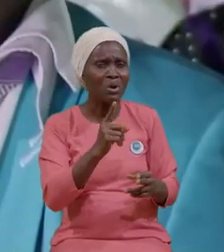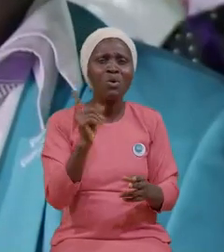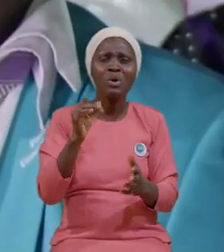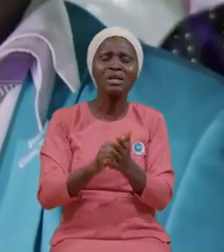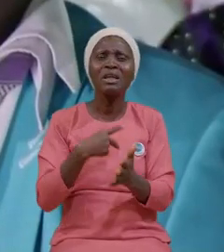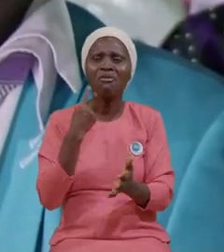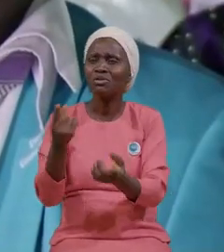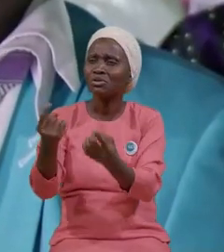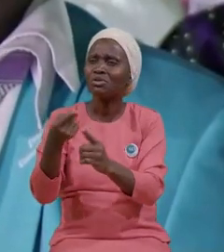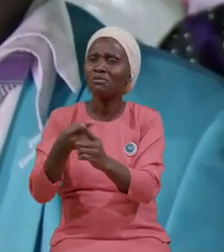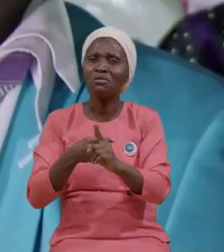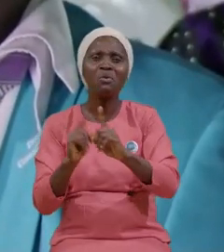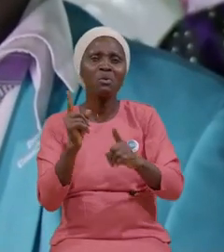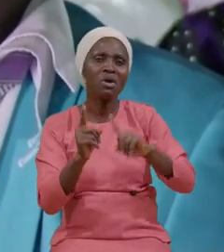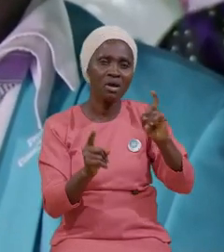from.